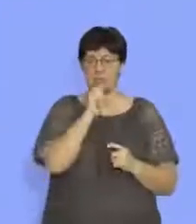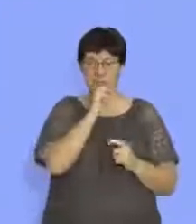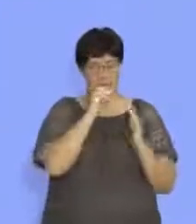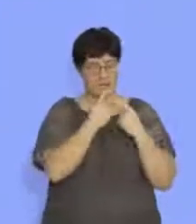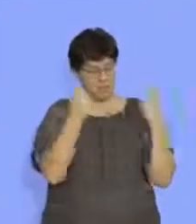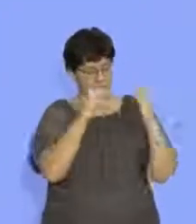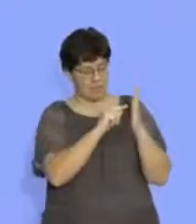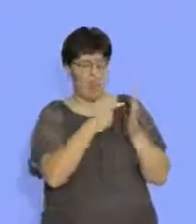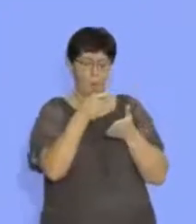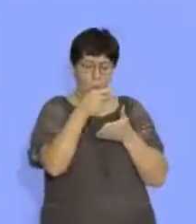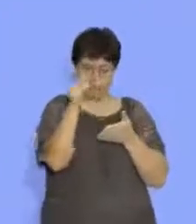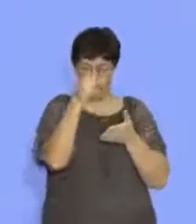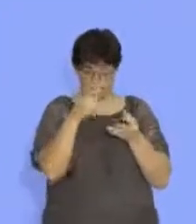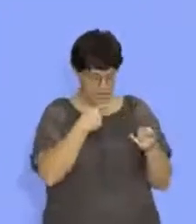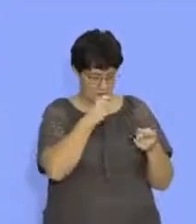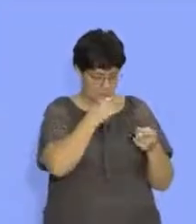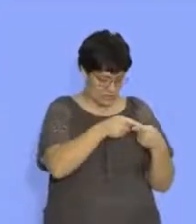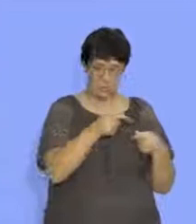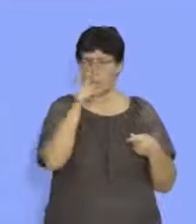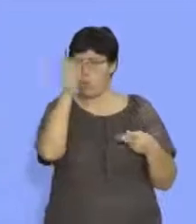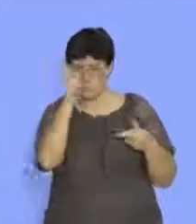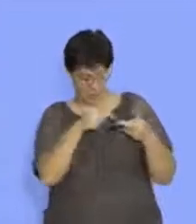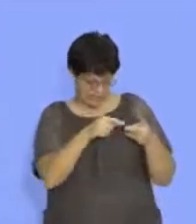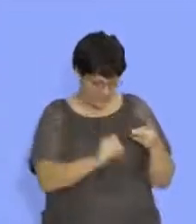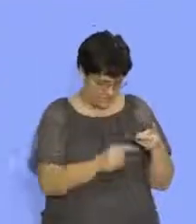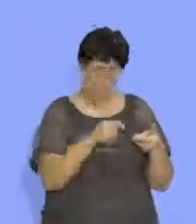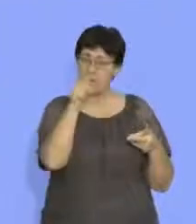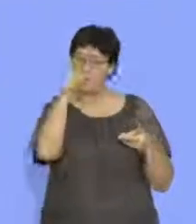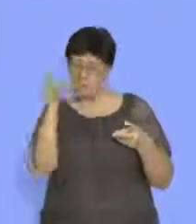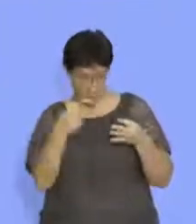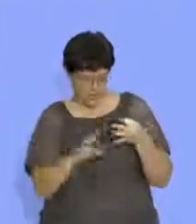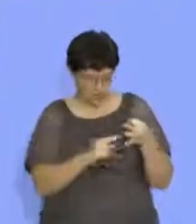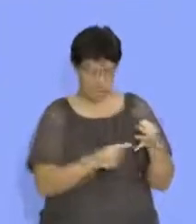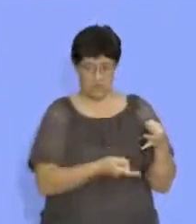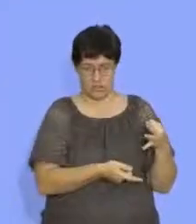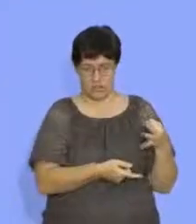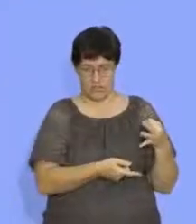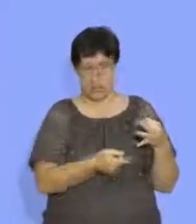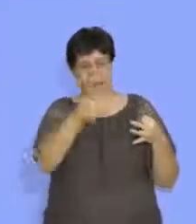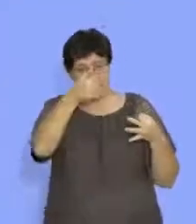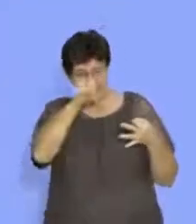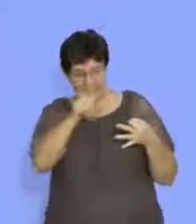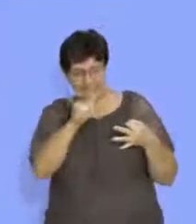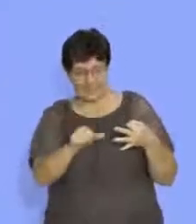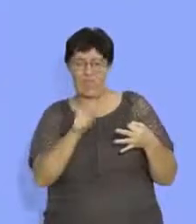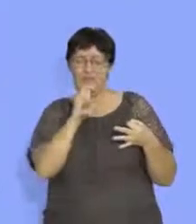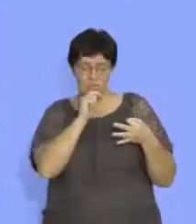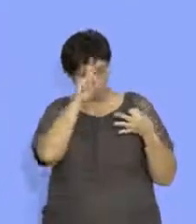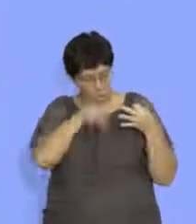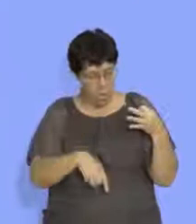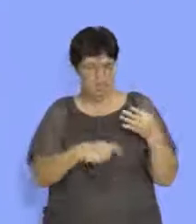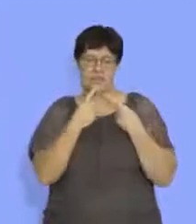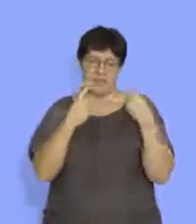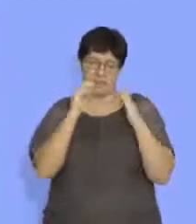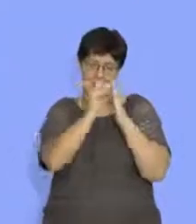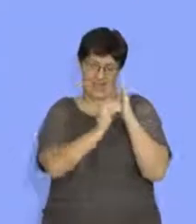you, as soon as you use a statement, just scratch it out so that it's not a lot and you know that I've used this. You go to the next statement,